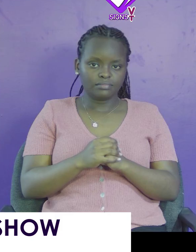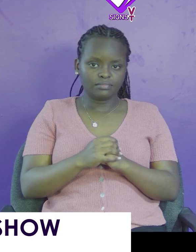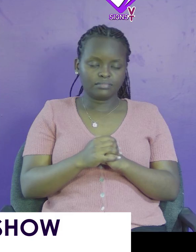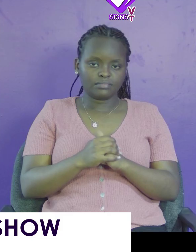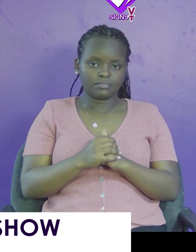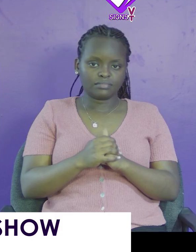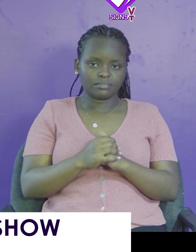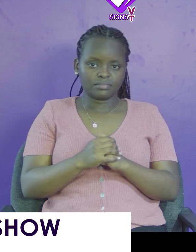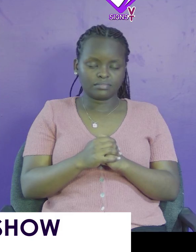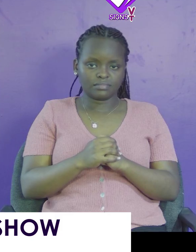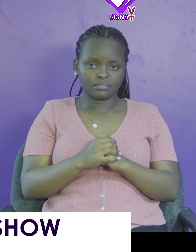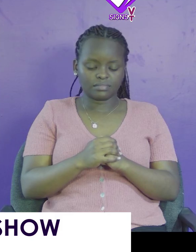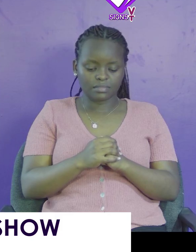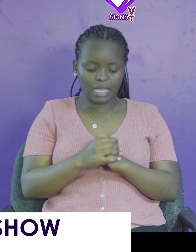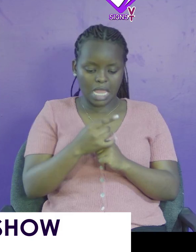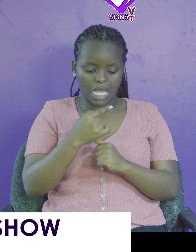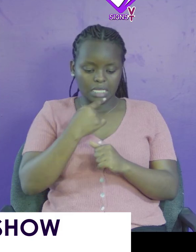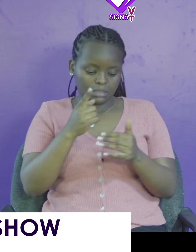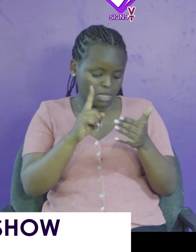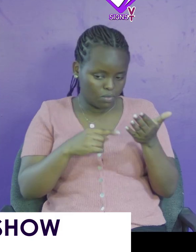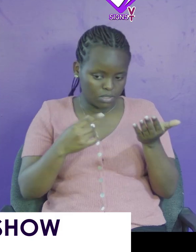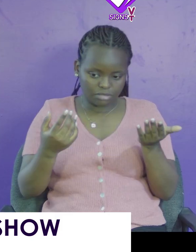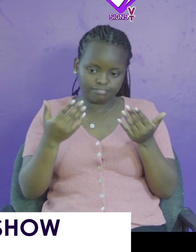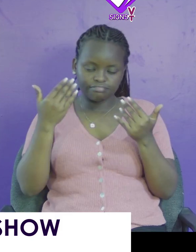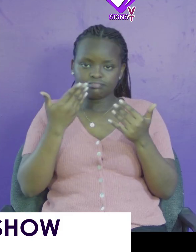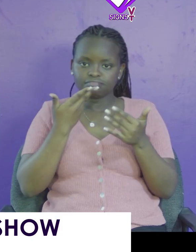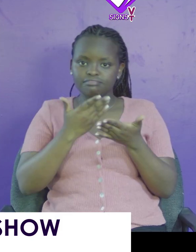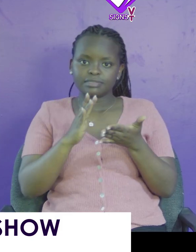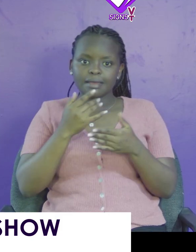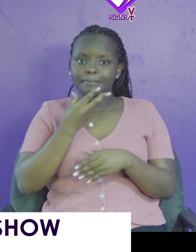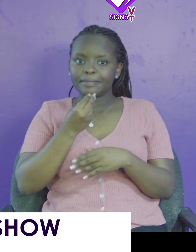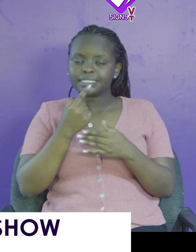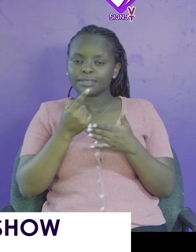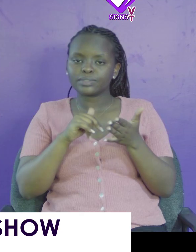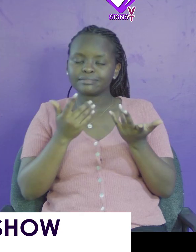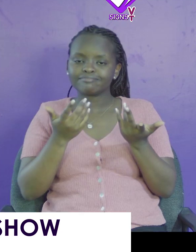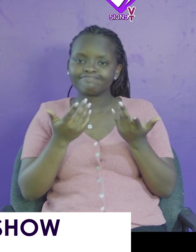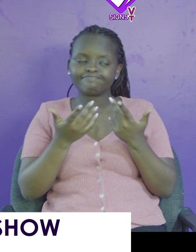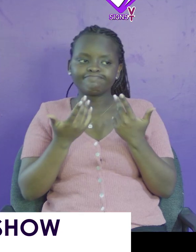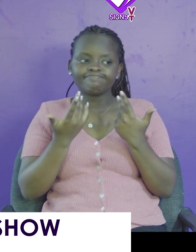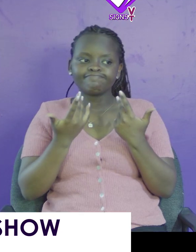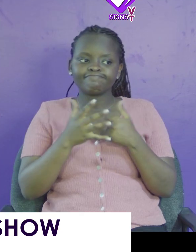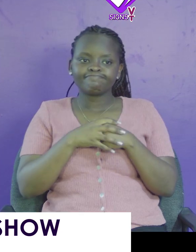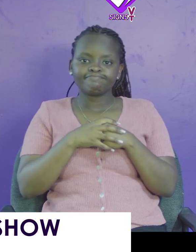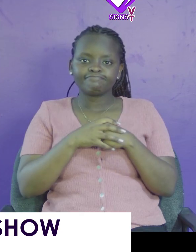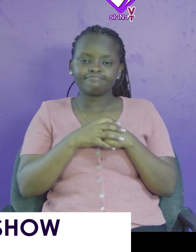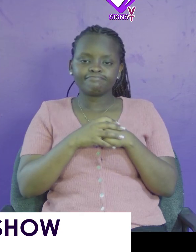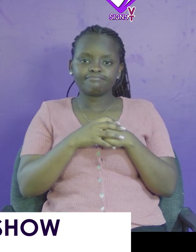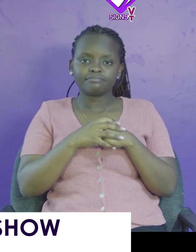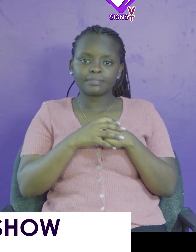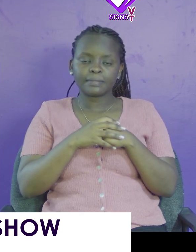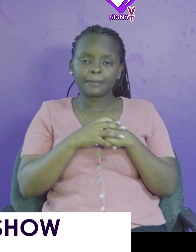their issues, they say, some men say because the women micromanage, and that's why they're good